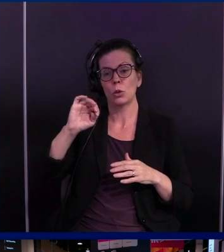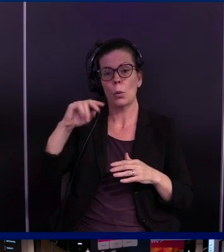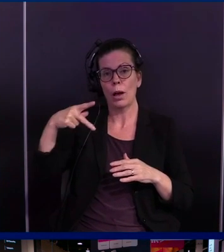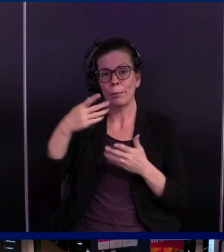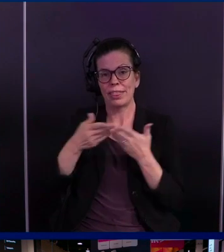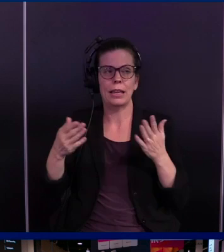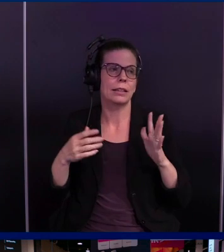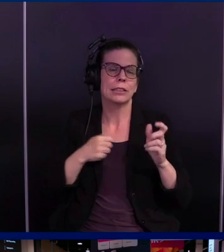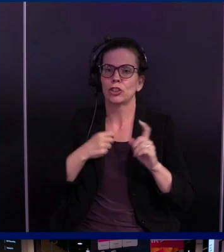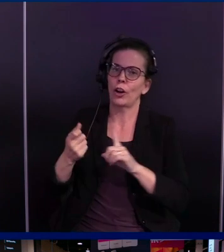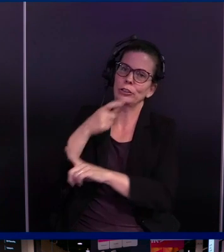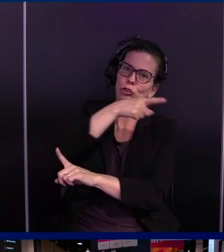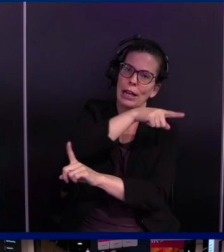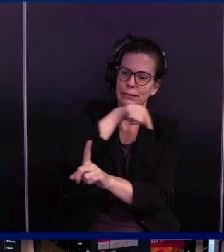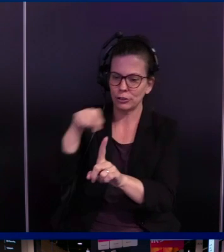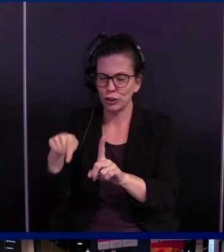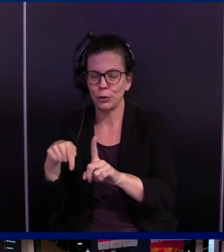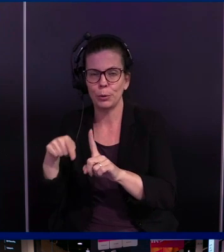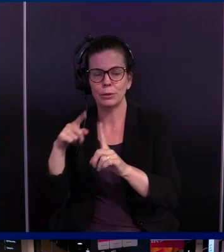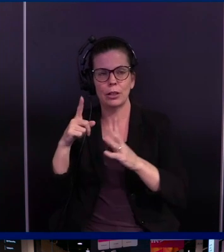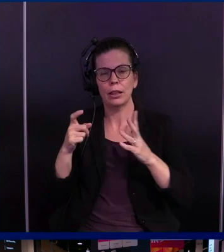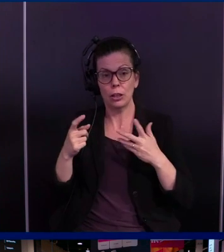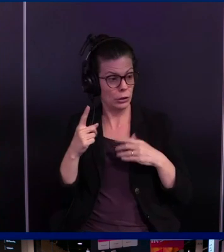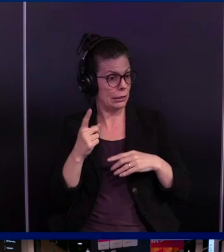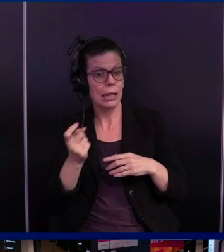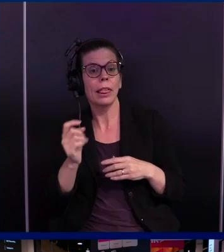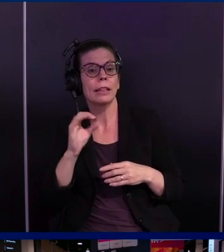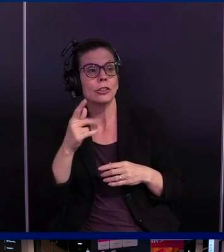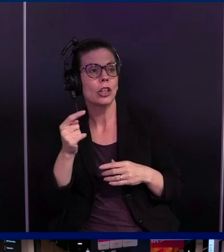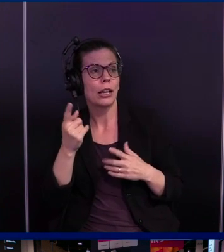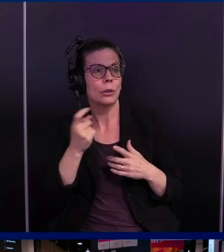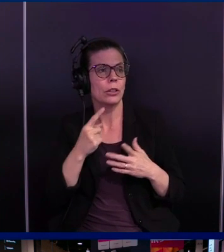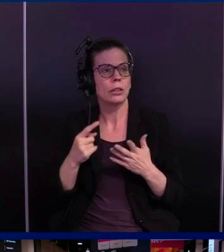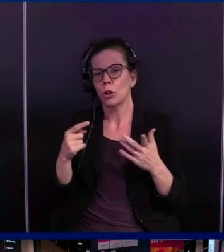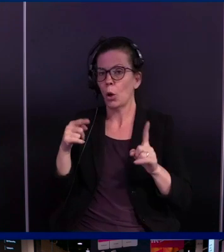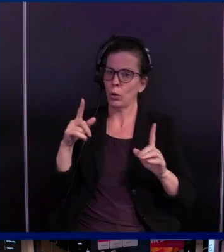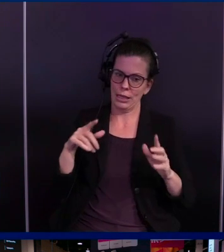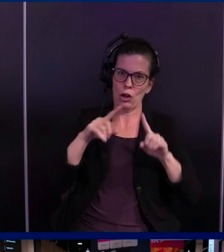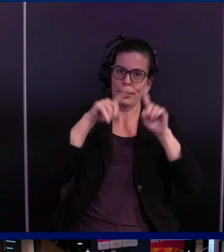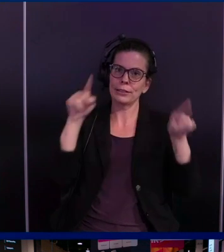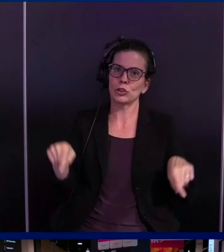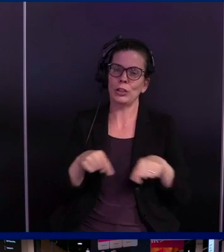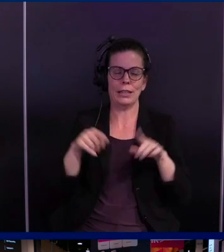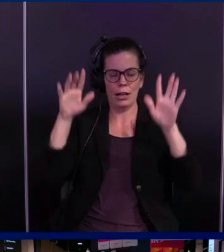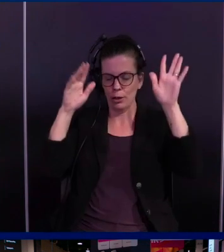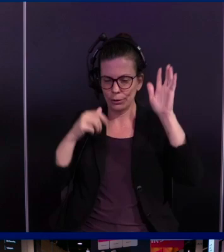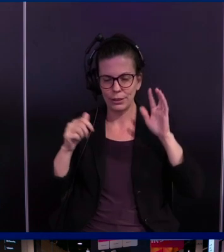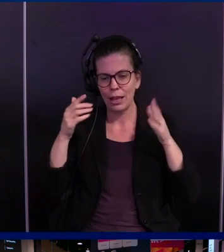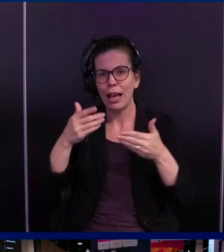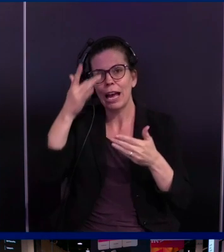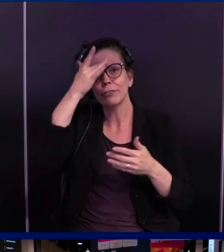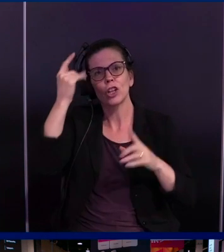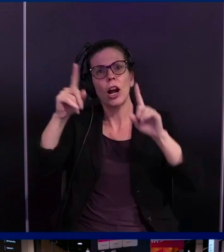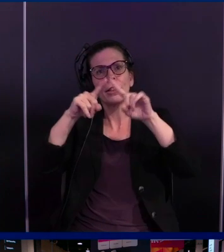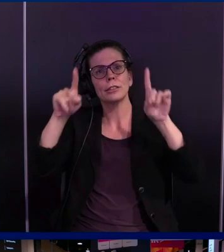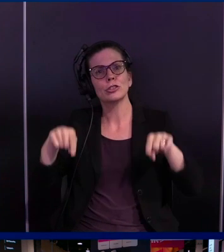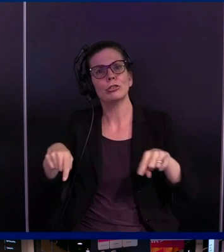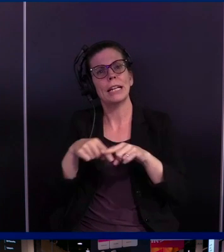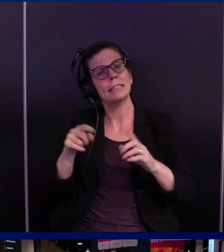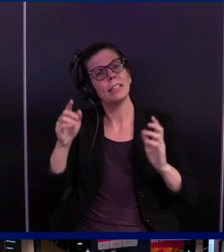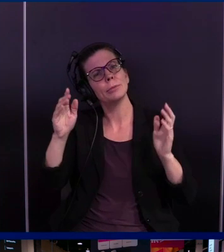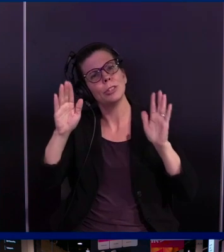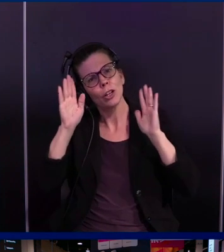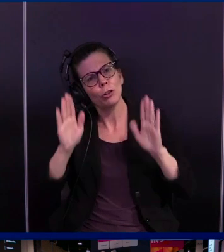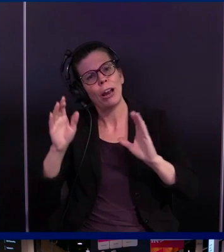here. I'm sorry, I distracted you entirely. What? A question in the chat? Tell me about it. No. We've got a question. that we have pulled up. I forgot about the screen. We're having such great